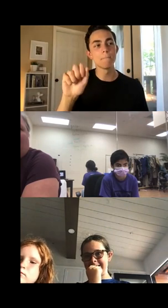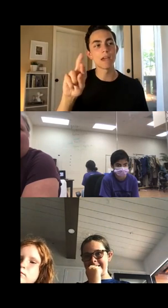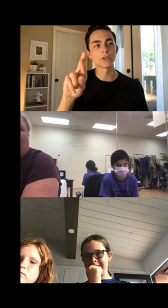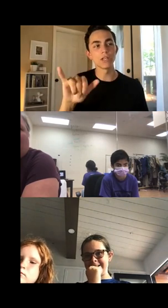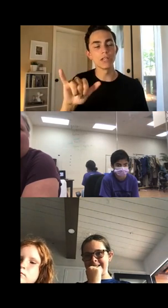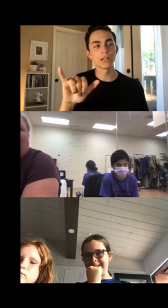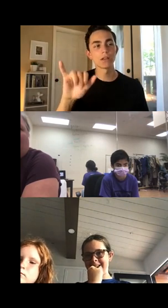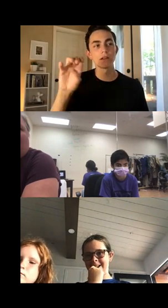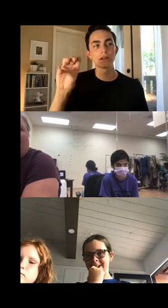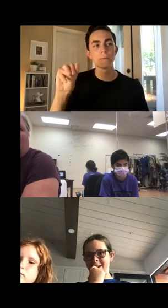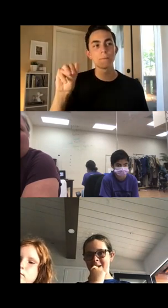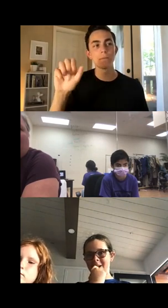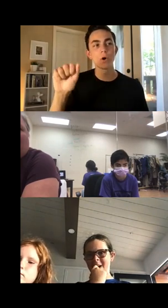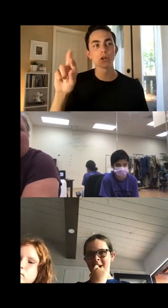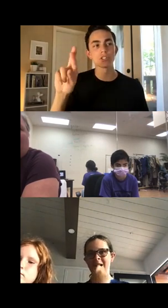Mary,